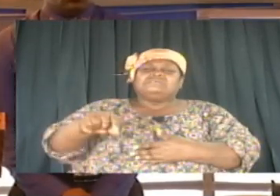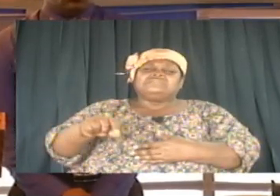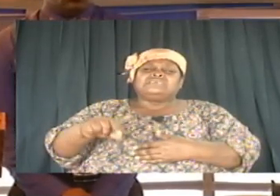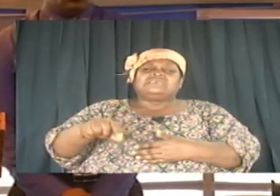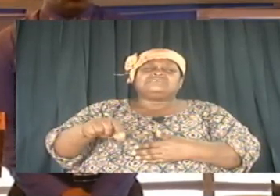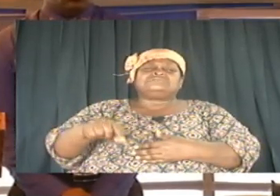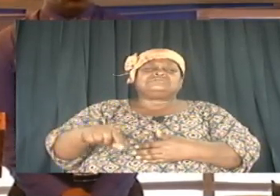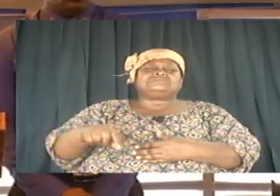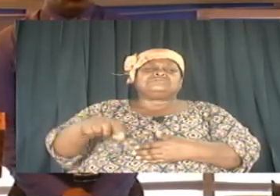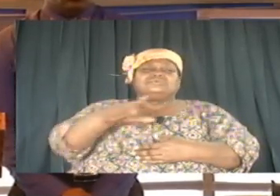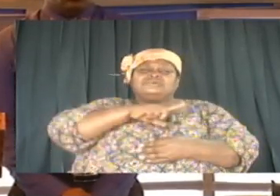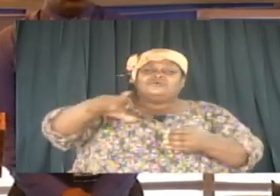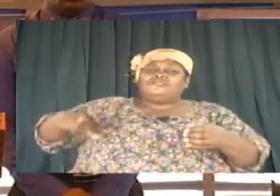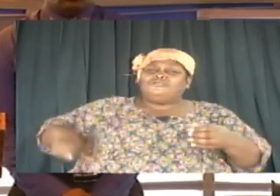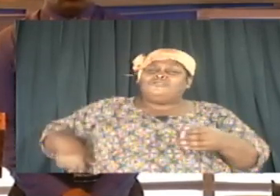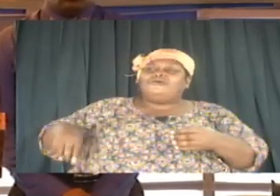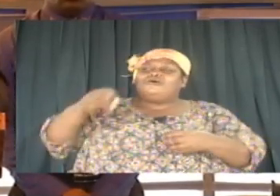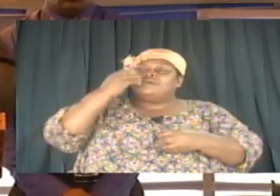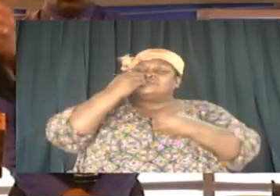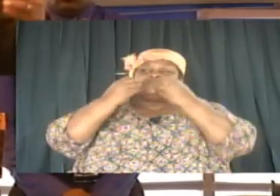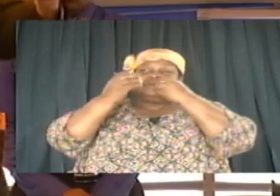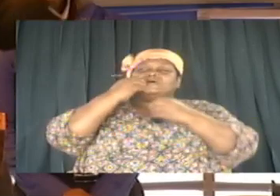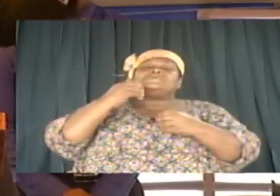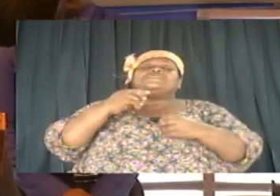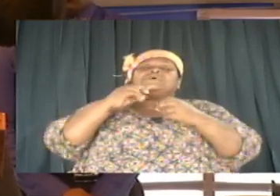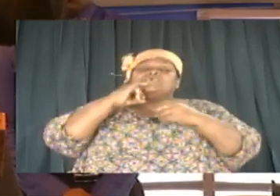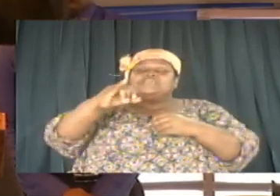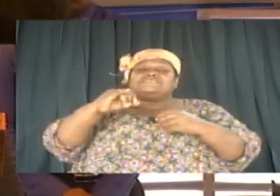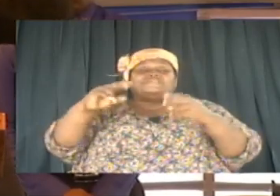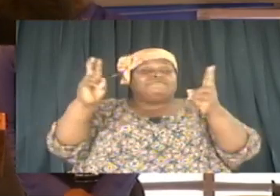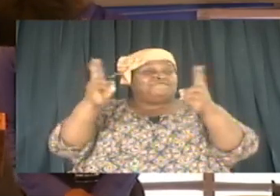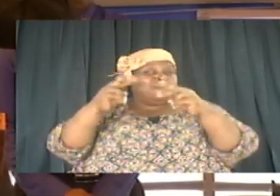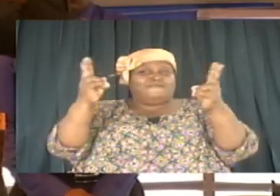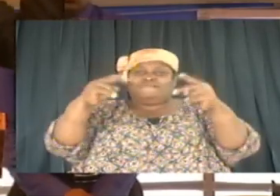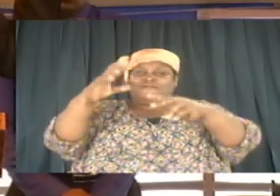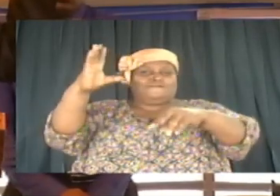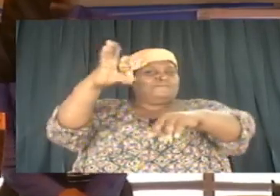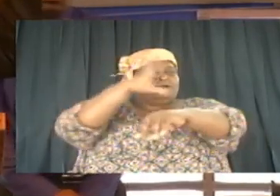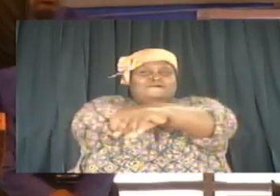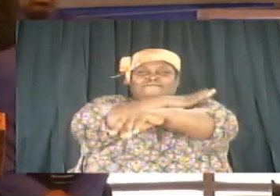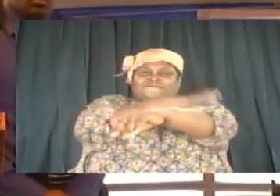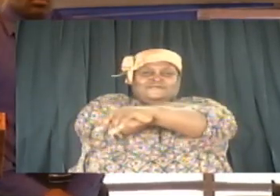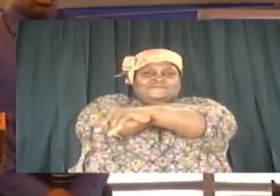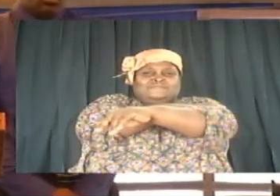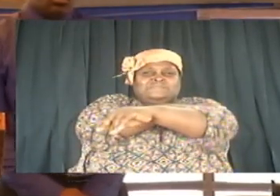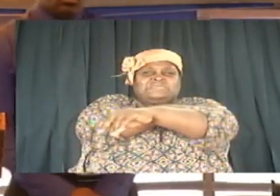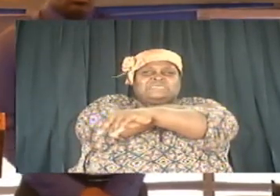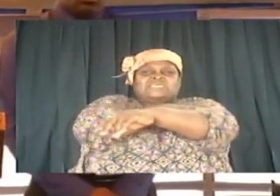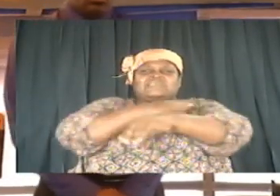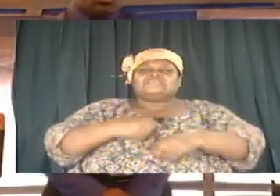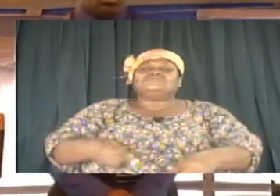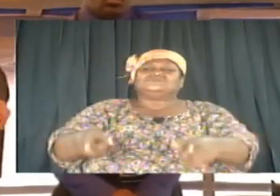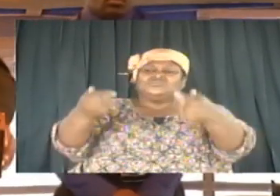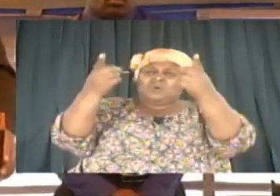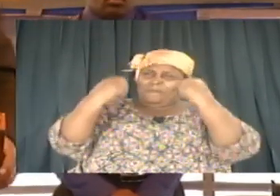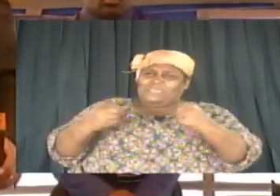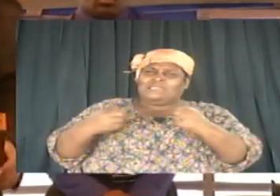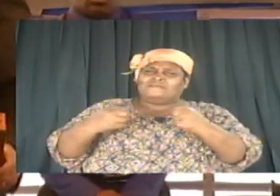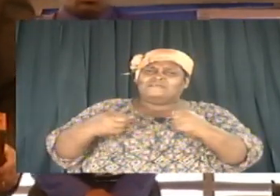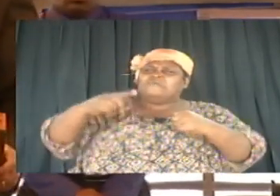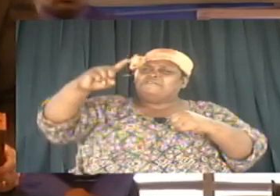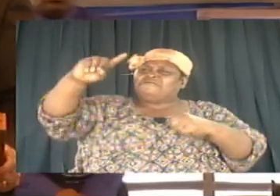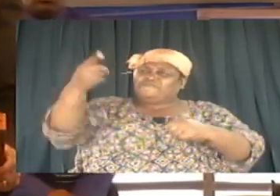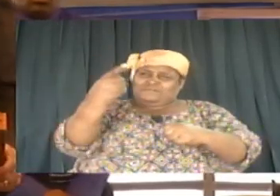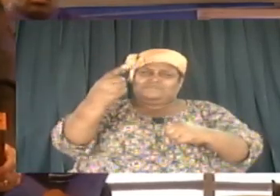this table, is very powerful. And if we recall that it is coming all the way back from that first Passover in the land